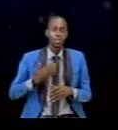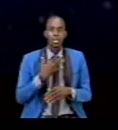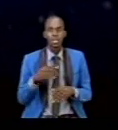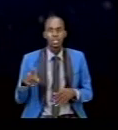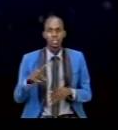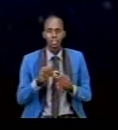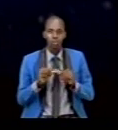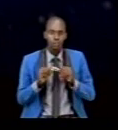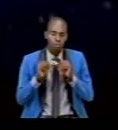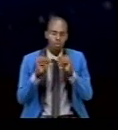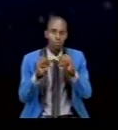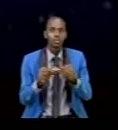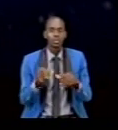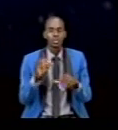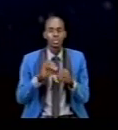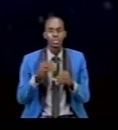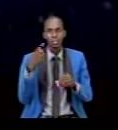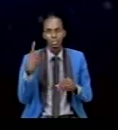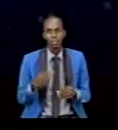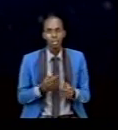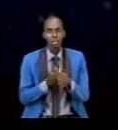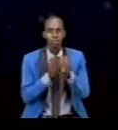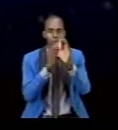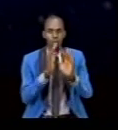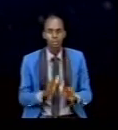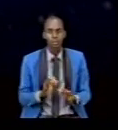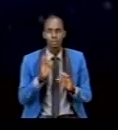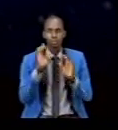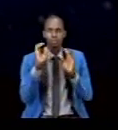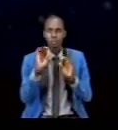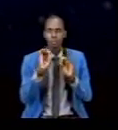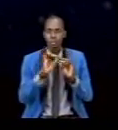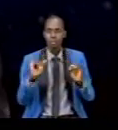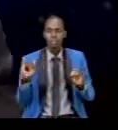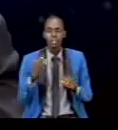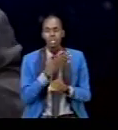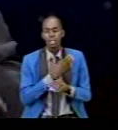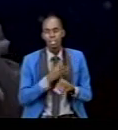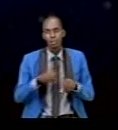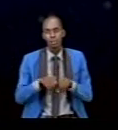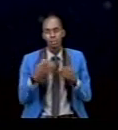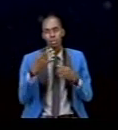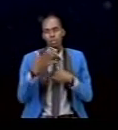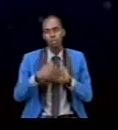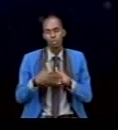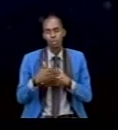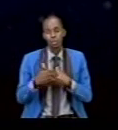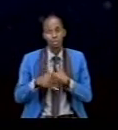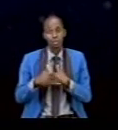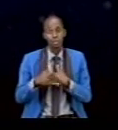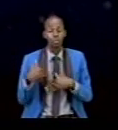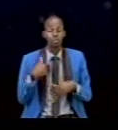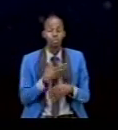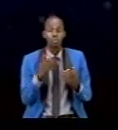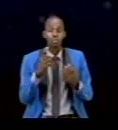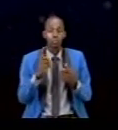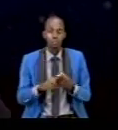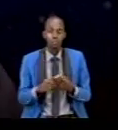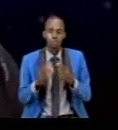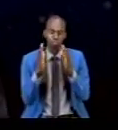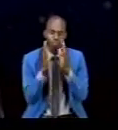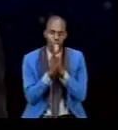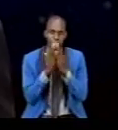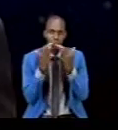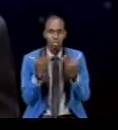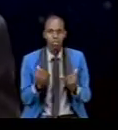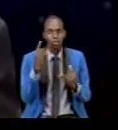apostles' doctrine and fellowship and in breaking of bread and in prayers. We want to lift up prayer at this time for all